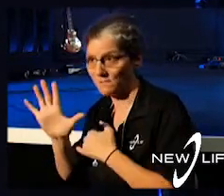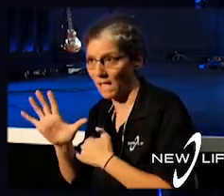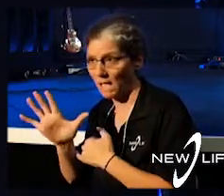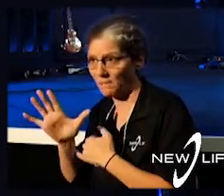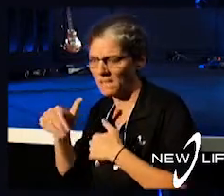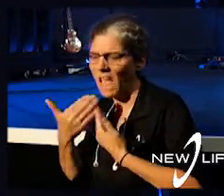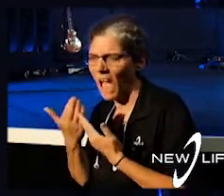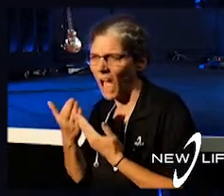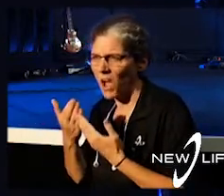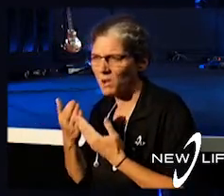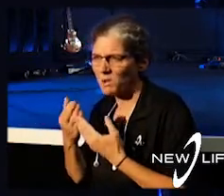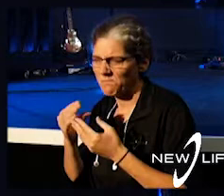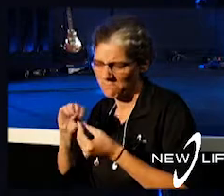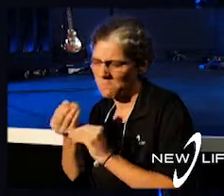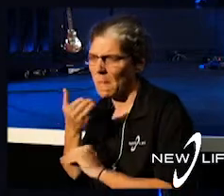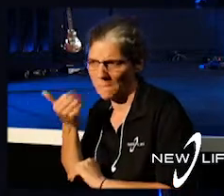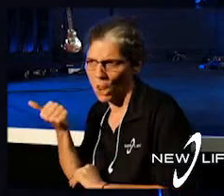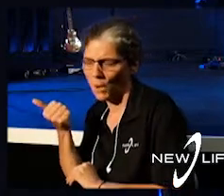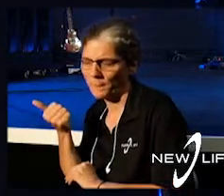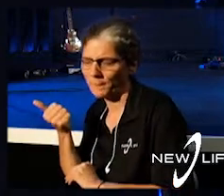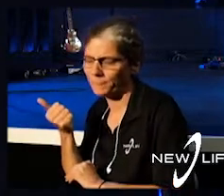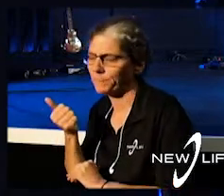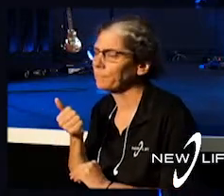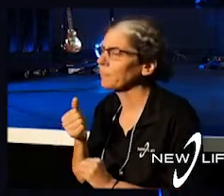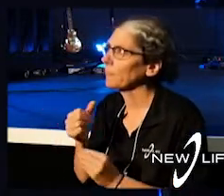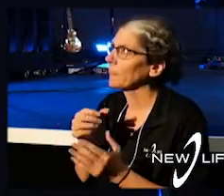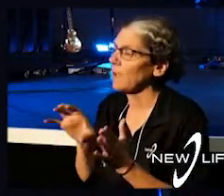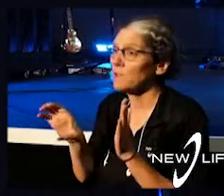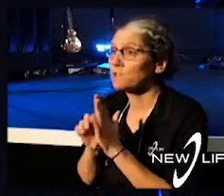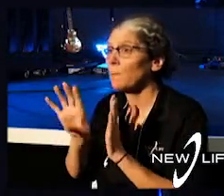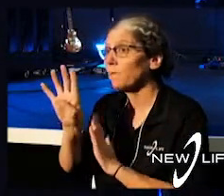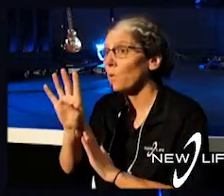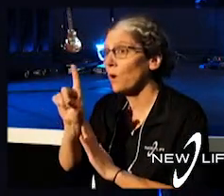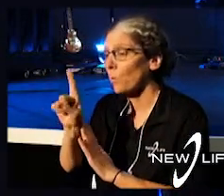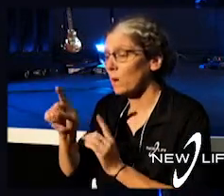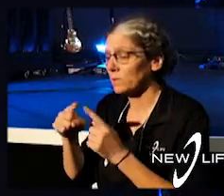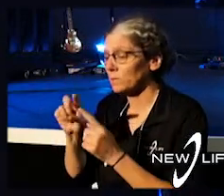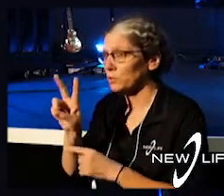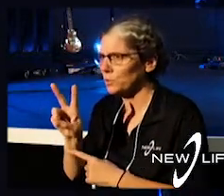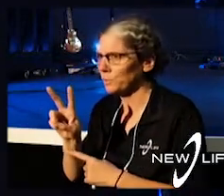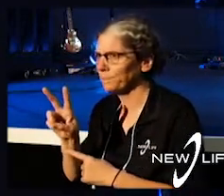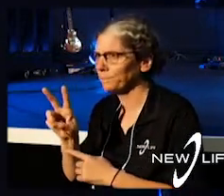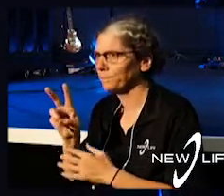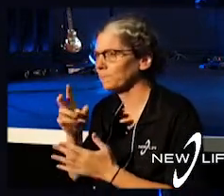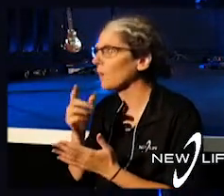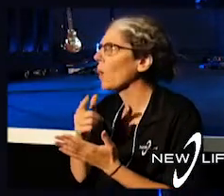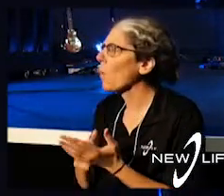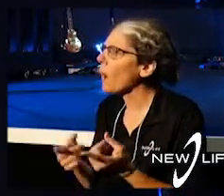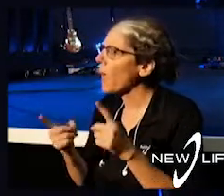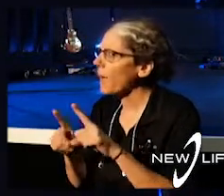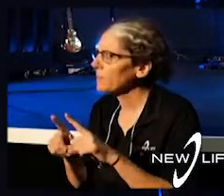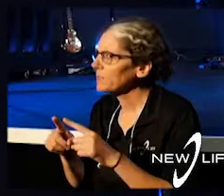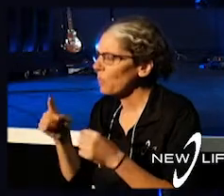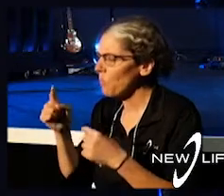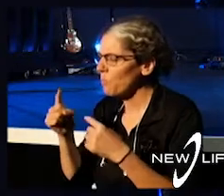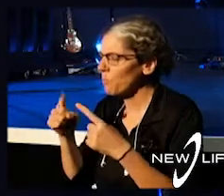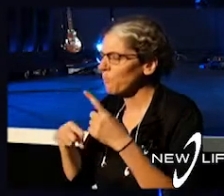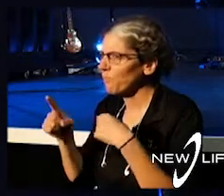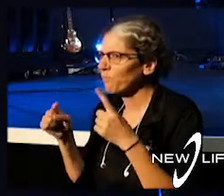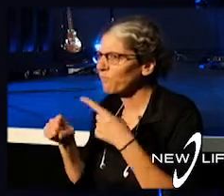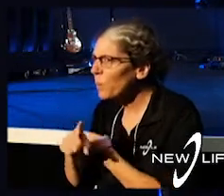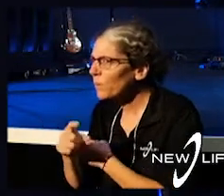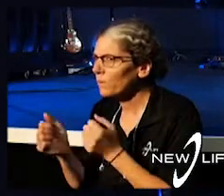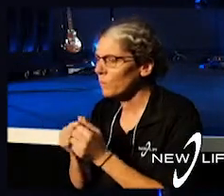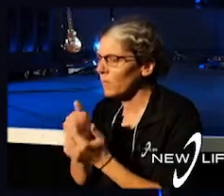solution. So let's dive in. He starts in James chapter 4, verses 1 through 2. What causes quarrels and what causes fights among